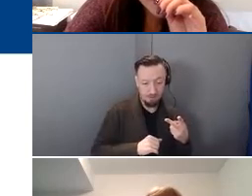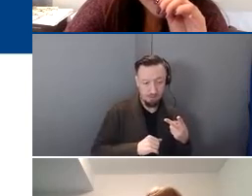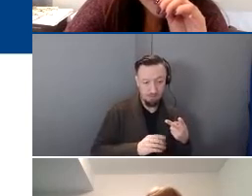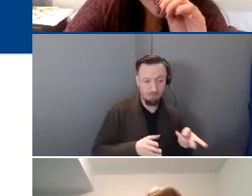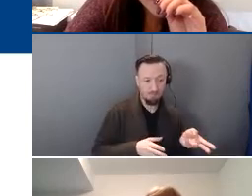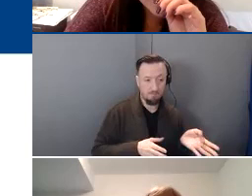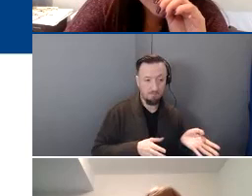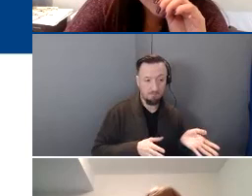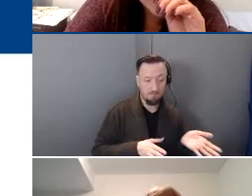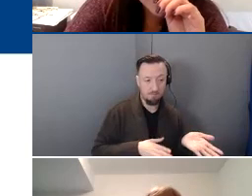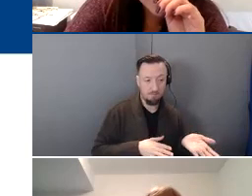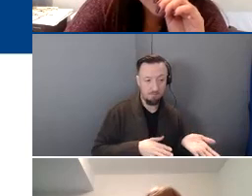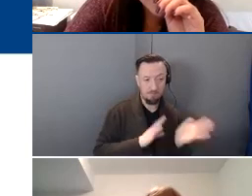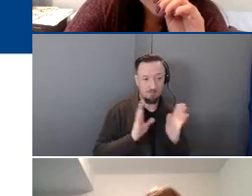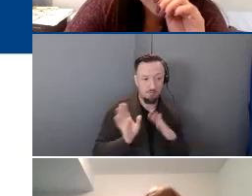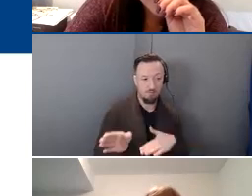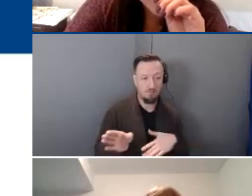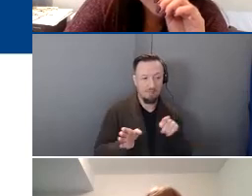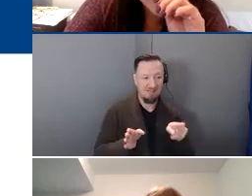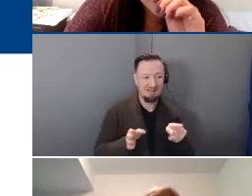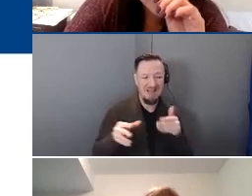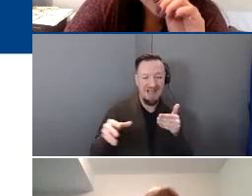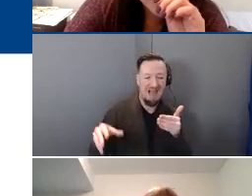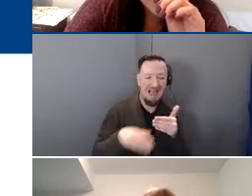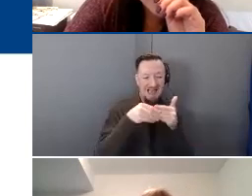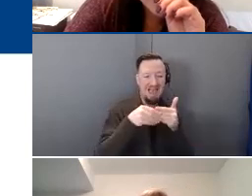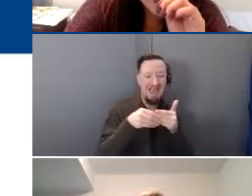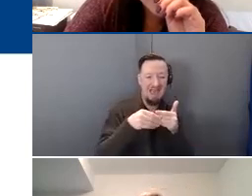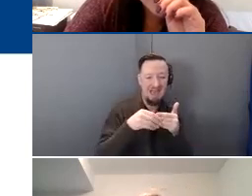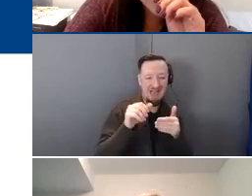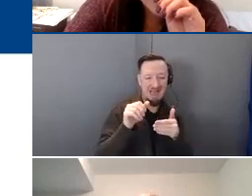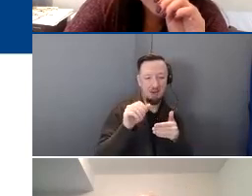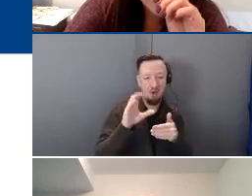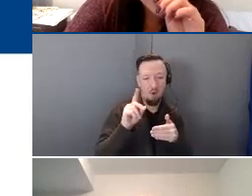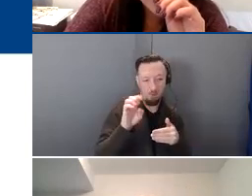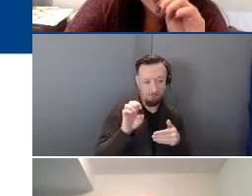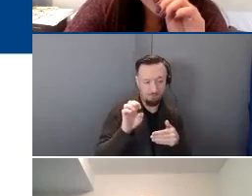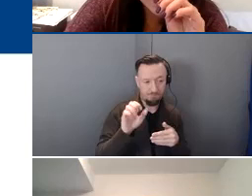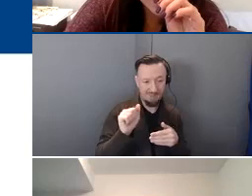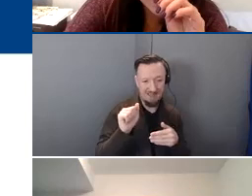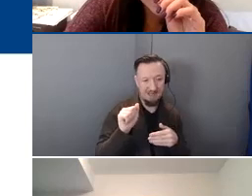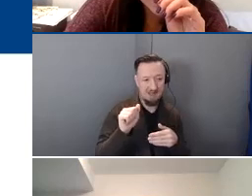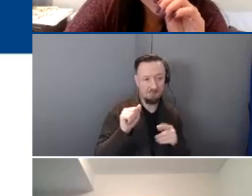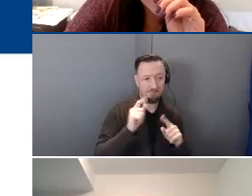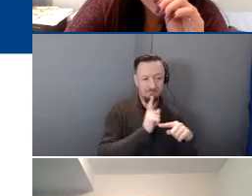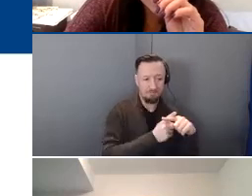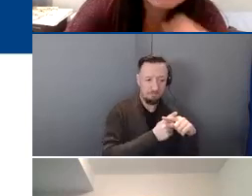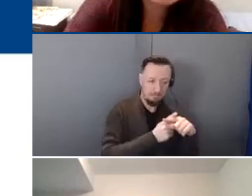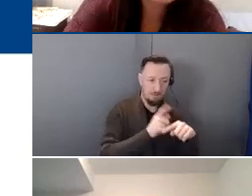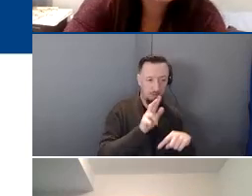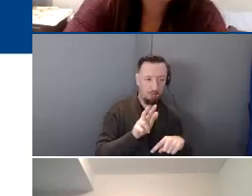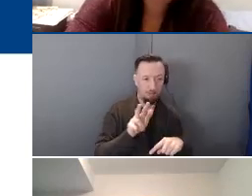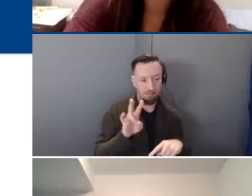And another new code, so this is an add-on code. And it's a procedure that would be used in conjunction